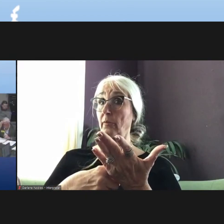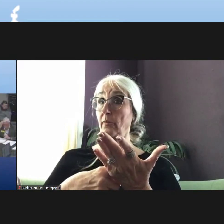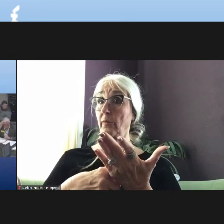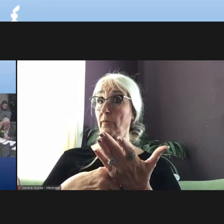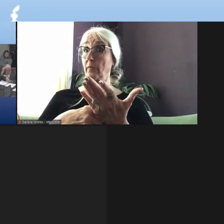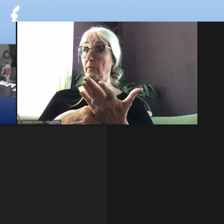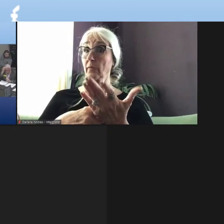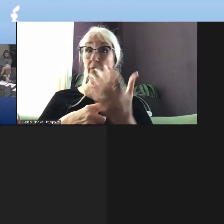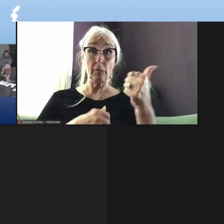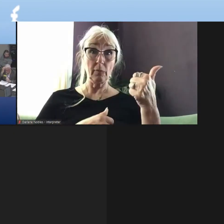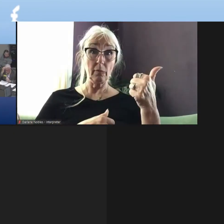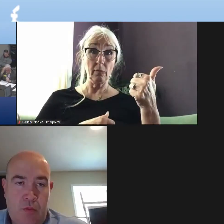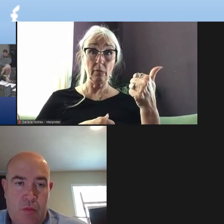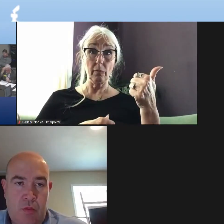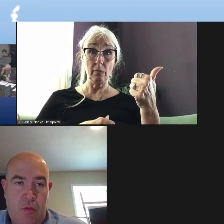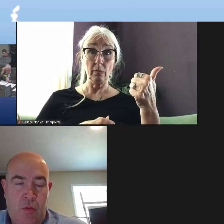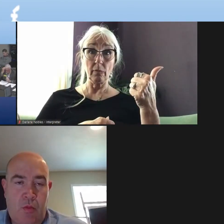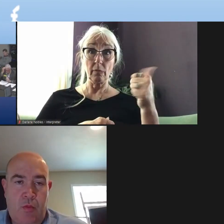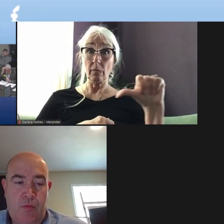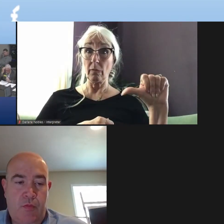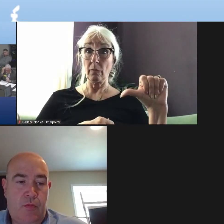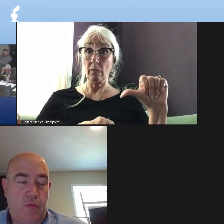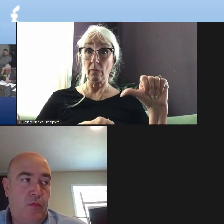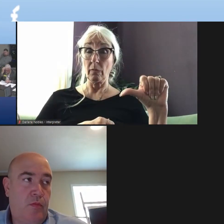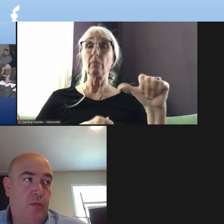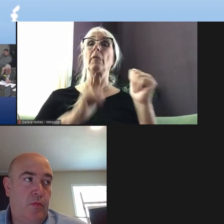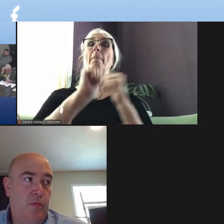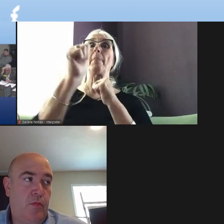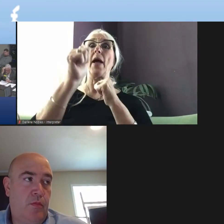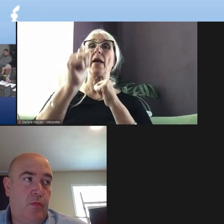aye. Aye. Opposed? Pass.